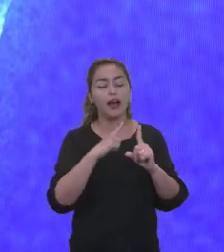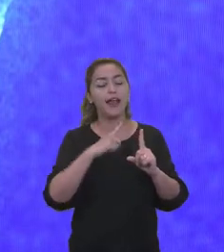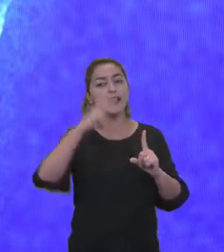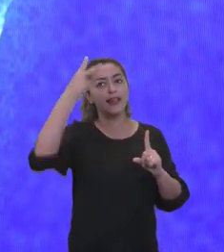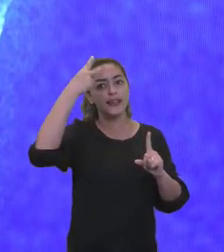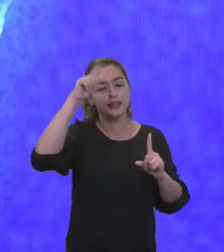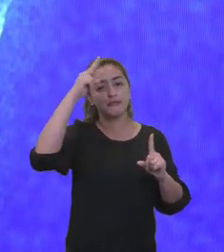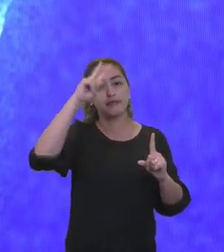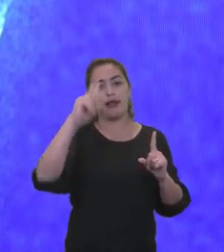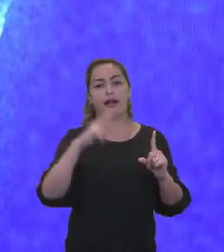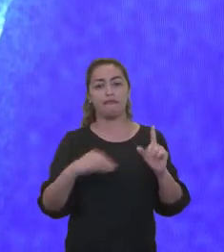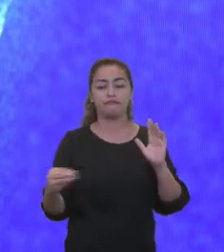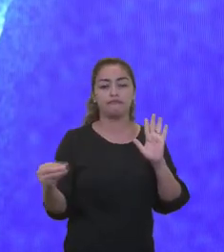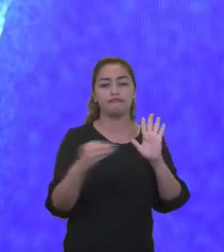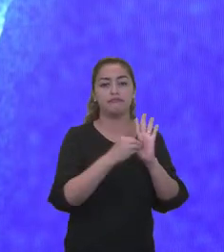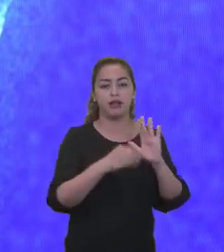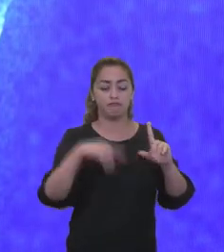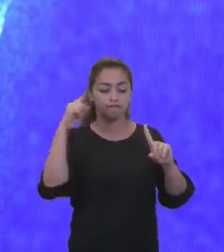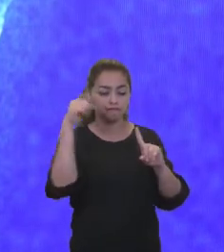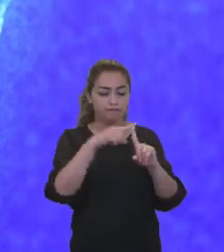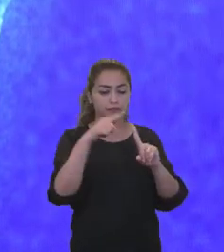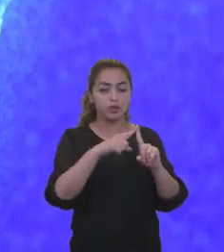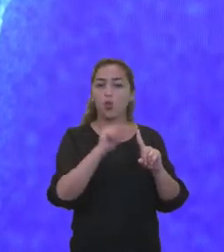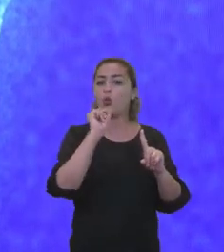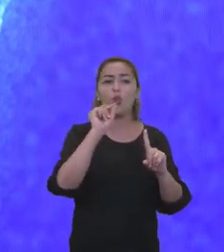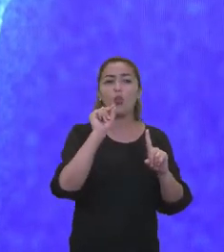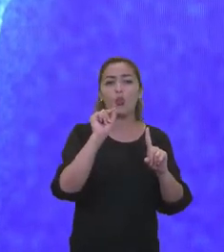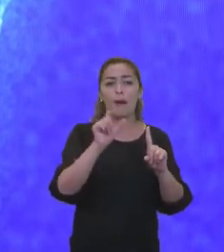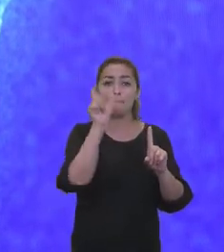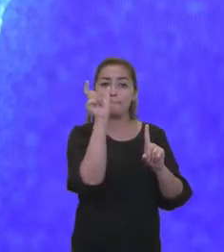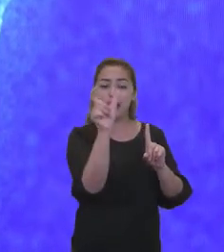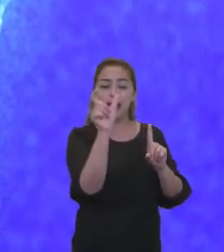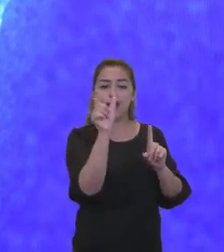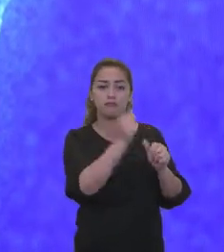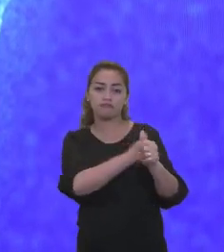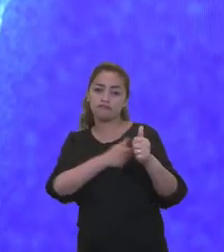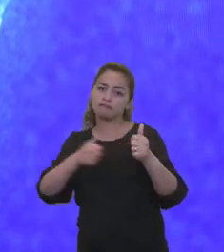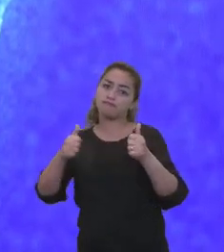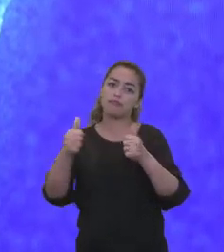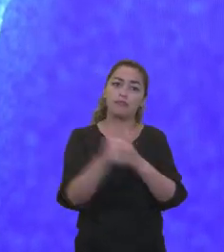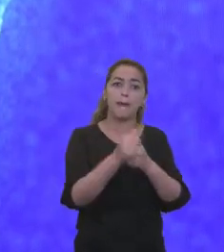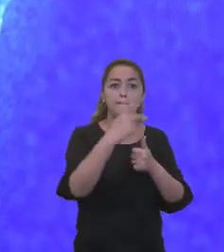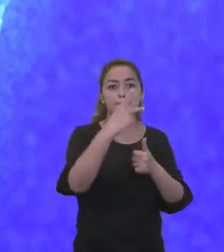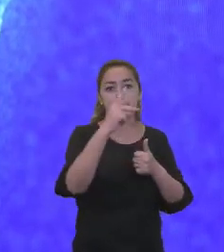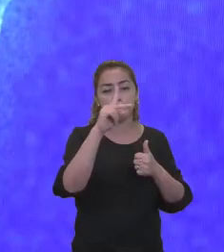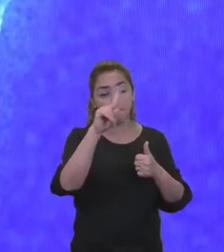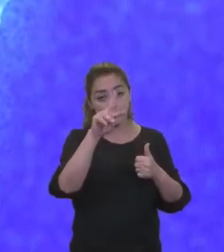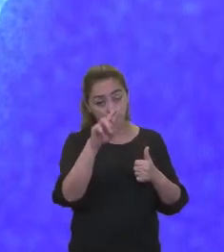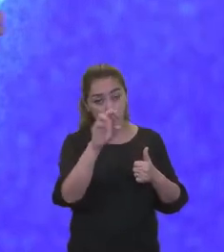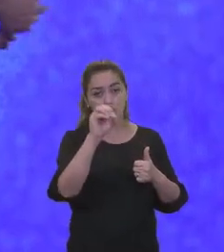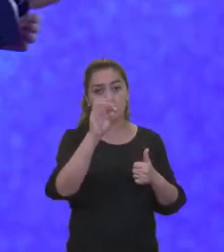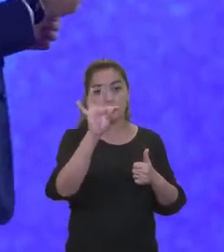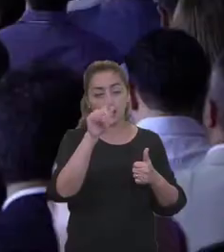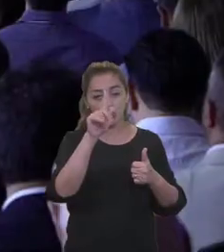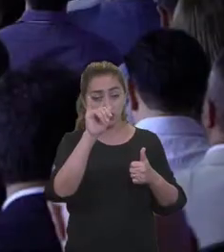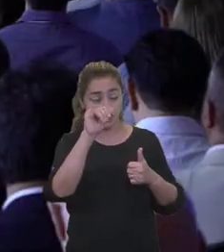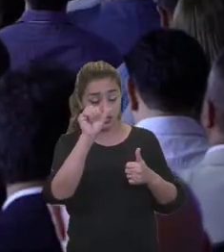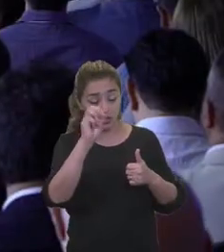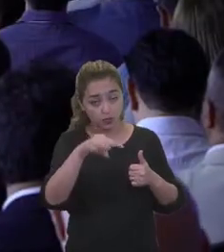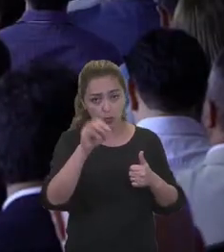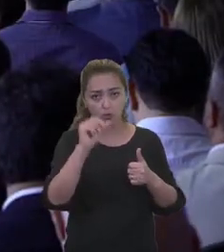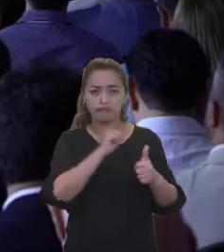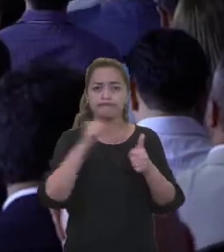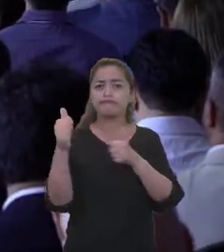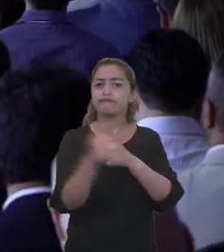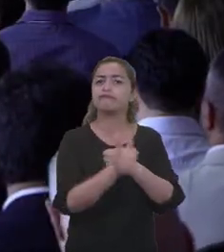Brazilian society. We spoke that the order, the word of the day is protagonism, the second G's, meaning we speak in many